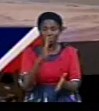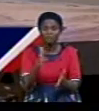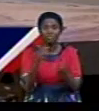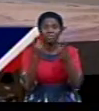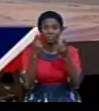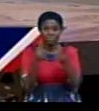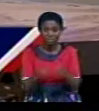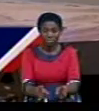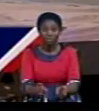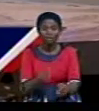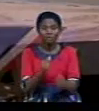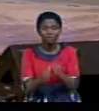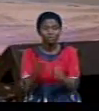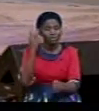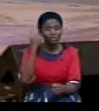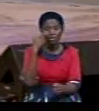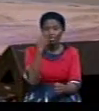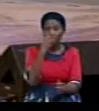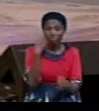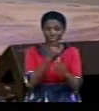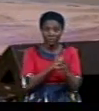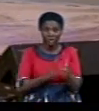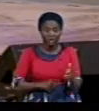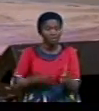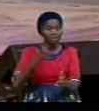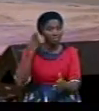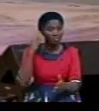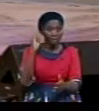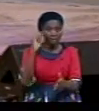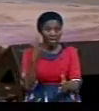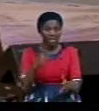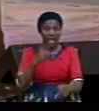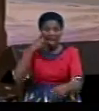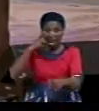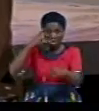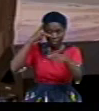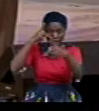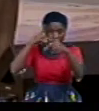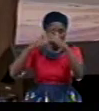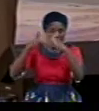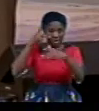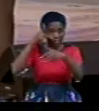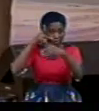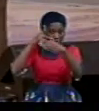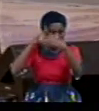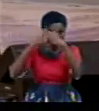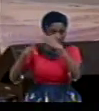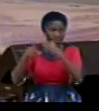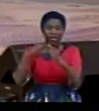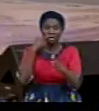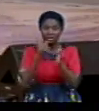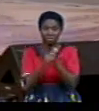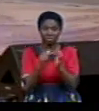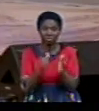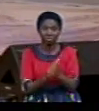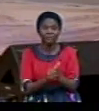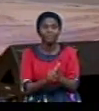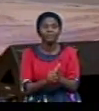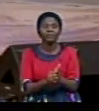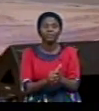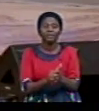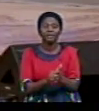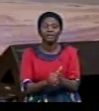was spoken of the Lord by the prophet saying verse 23 it says behold the Virgin